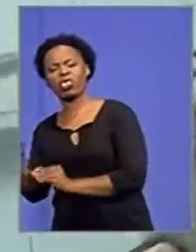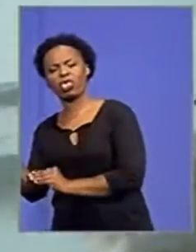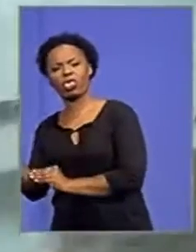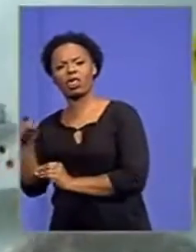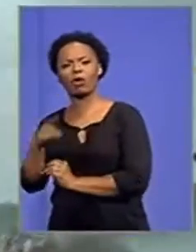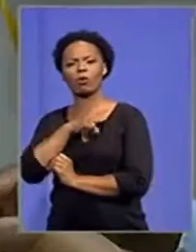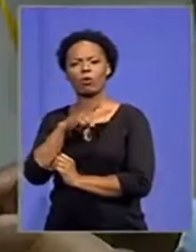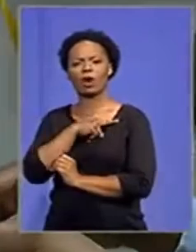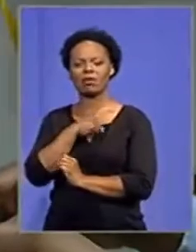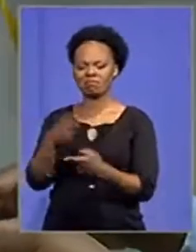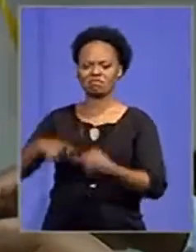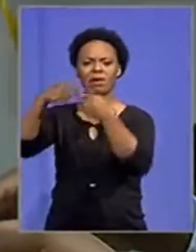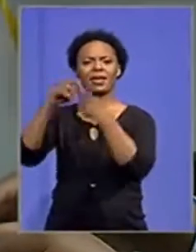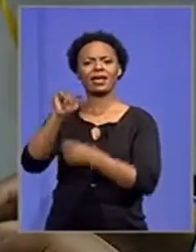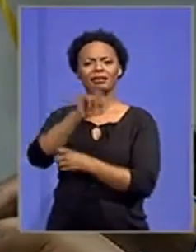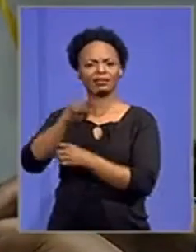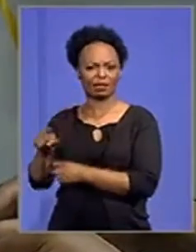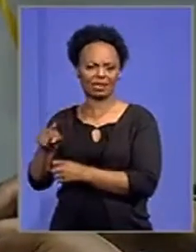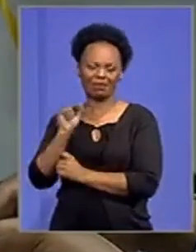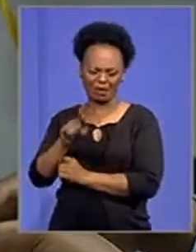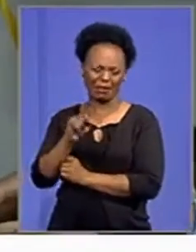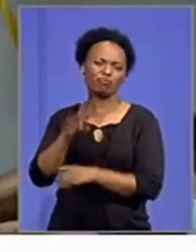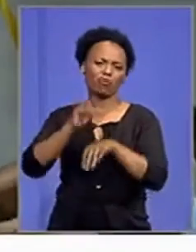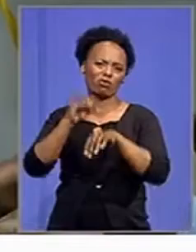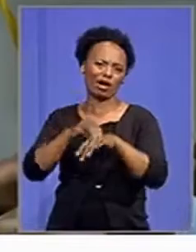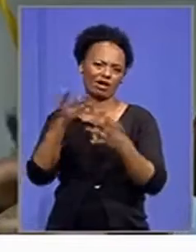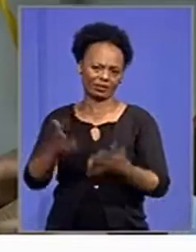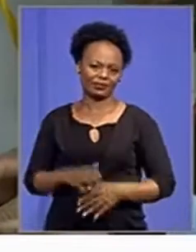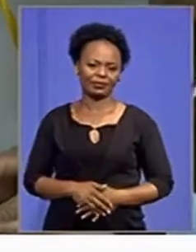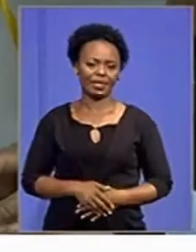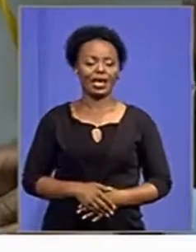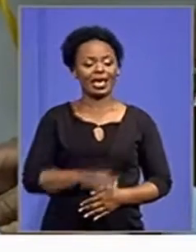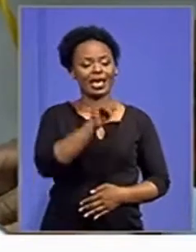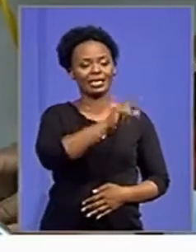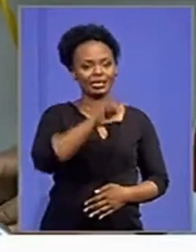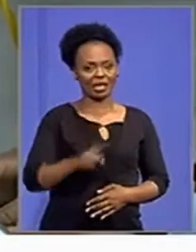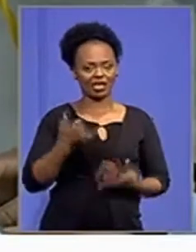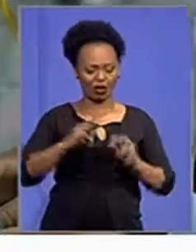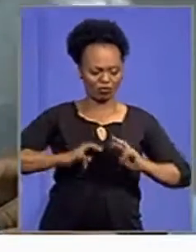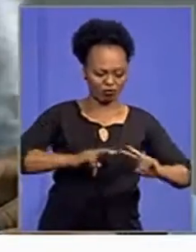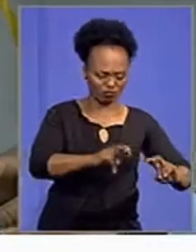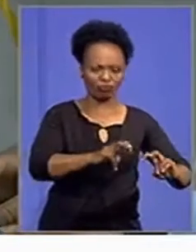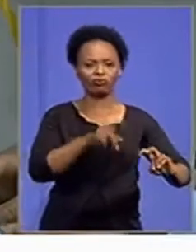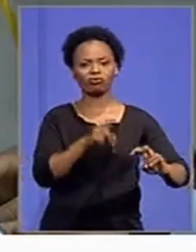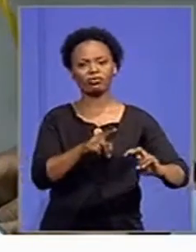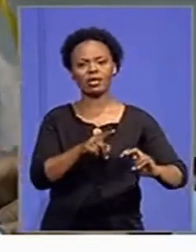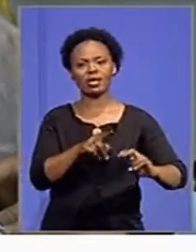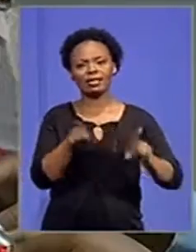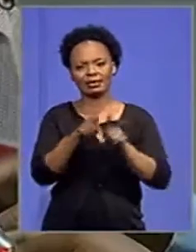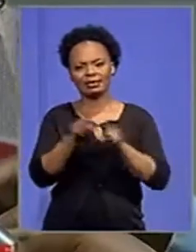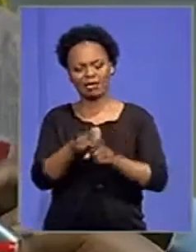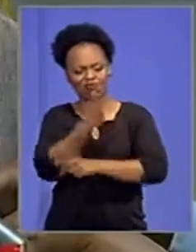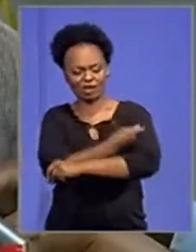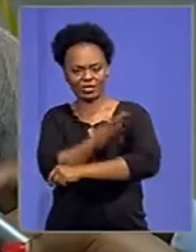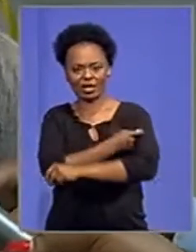ya AstraZeneca. Now that Johnson & Johnson ina le element ya research le element ya vaccination, so